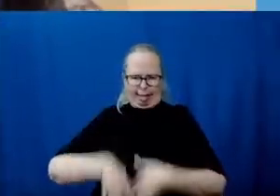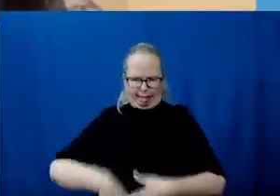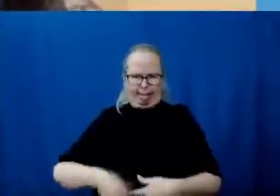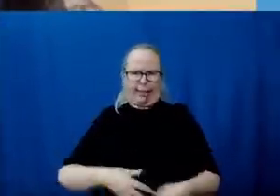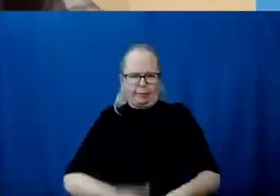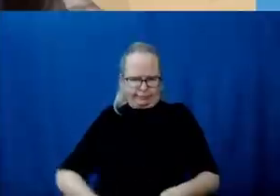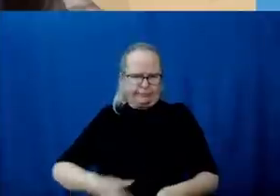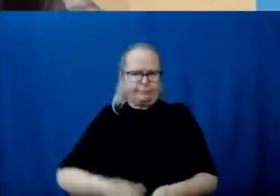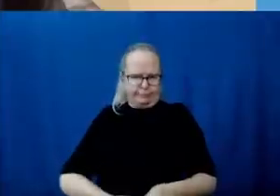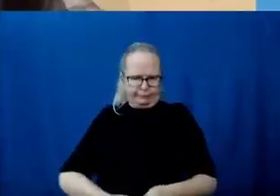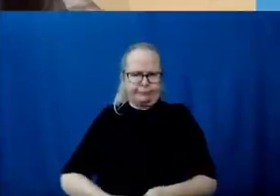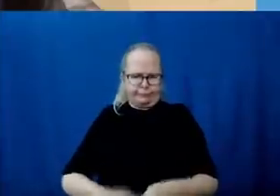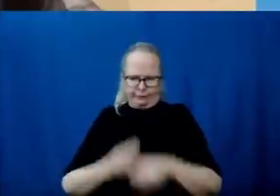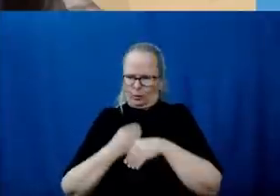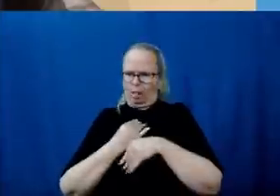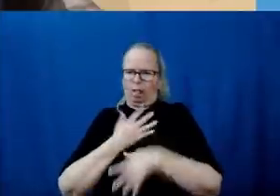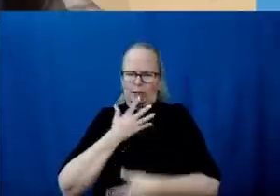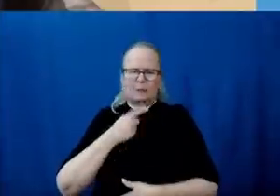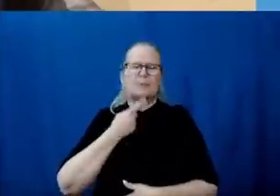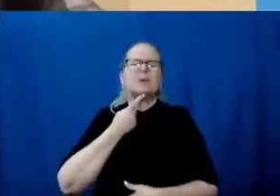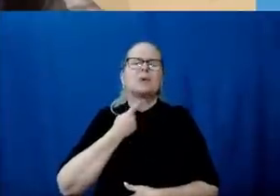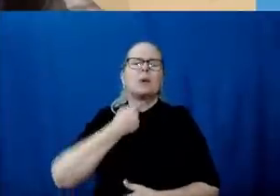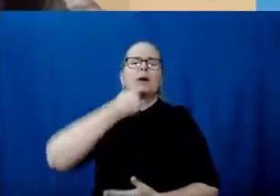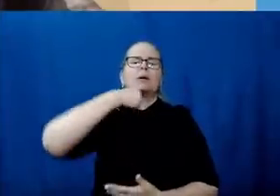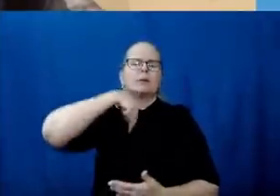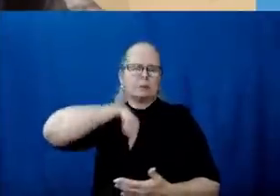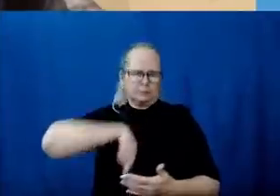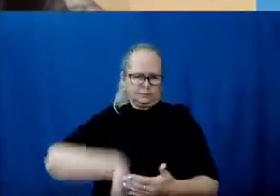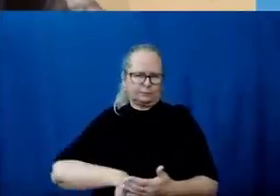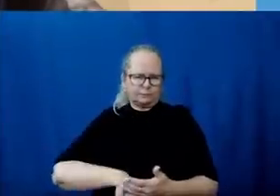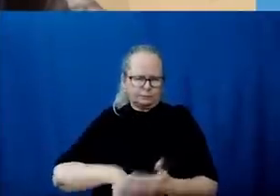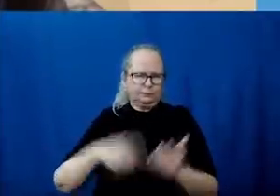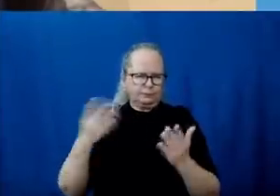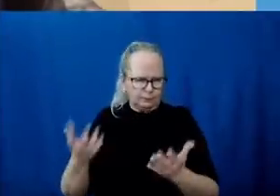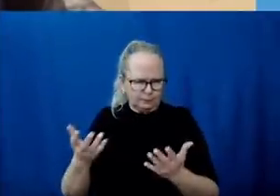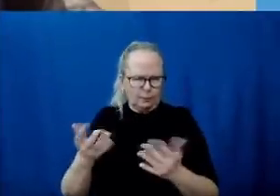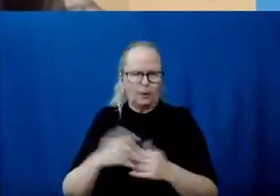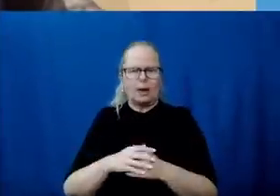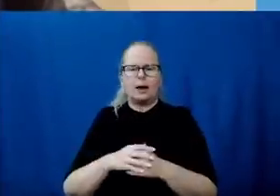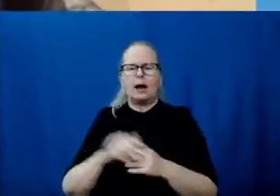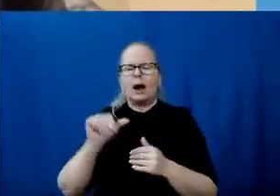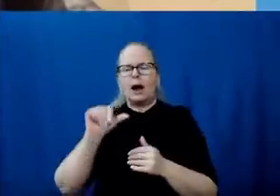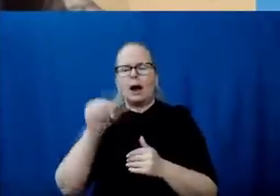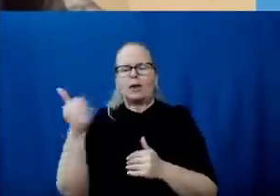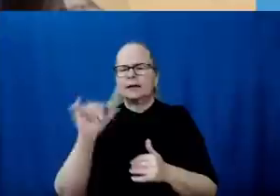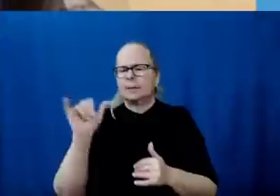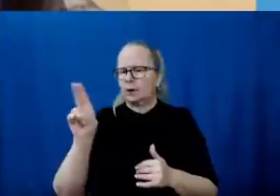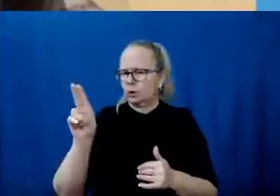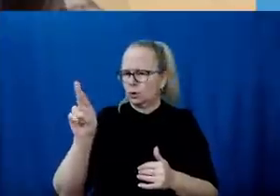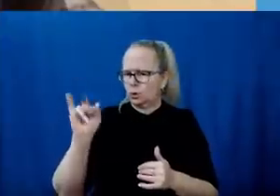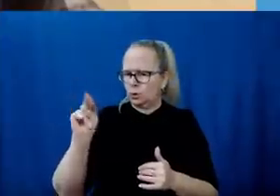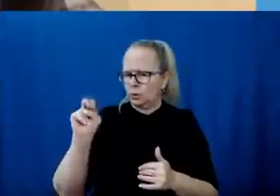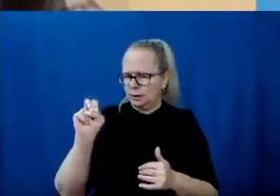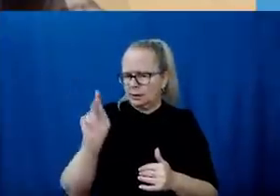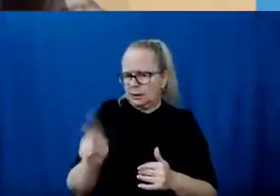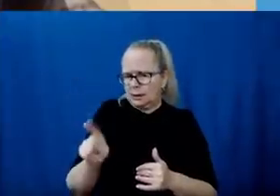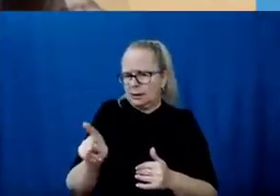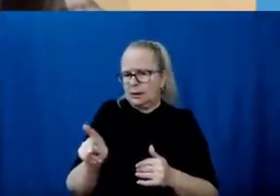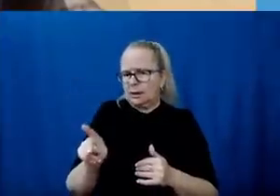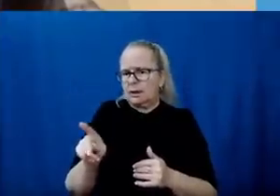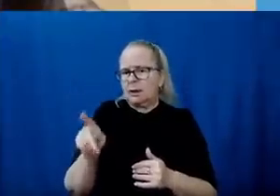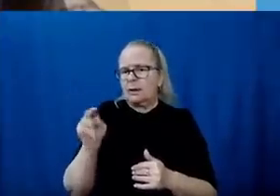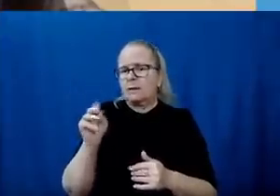we may swallow bits of them such that we can monitor them. And then there are some things that are shed in the urine that are very different, particularly things like